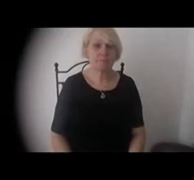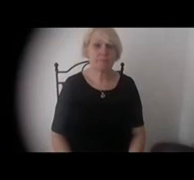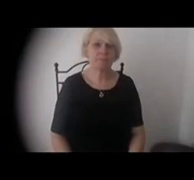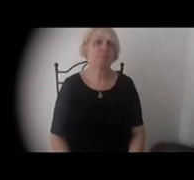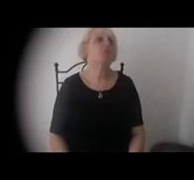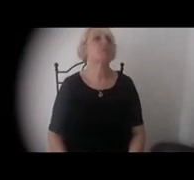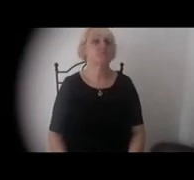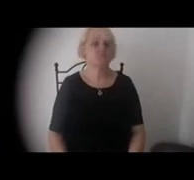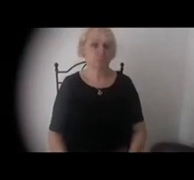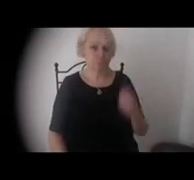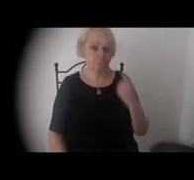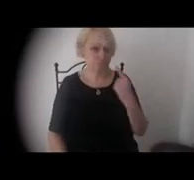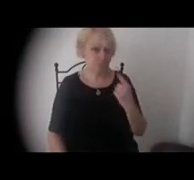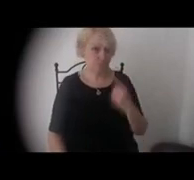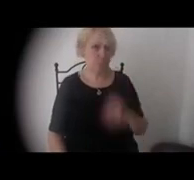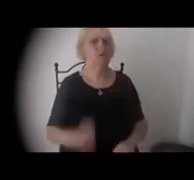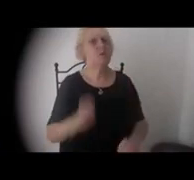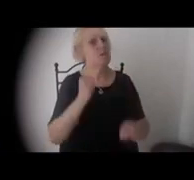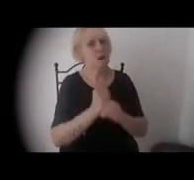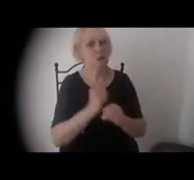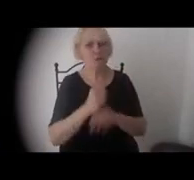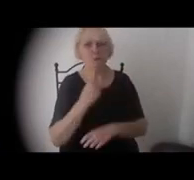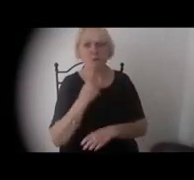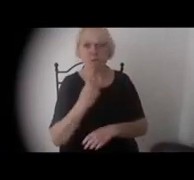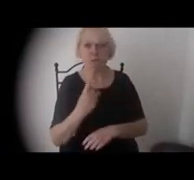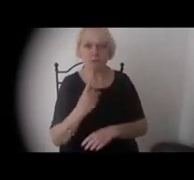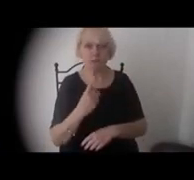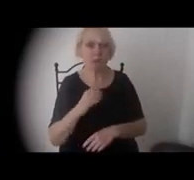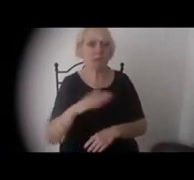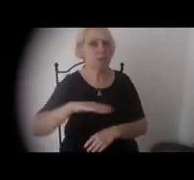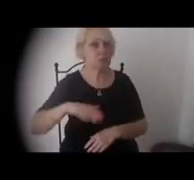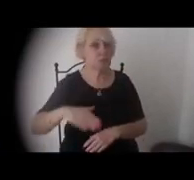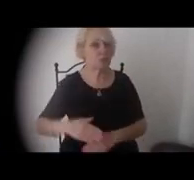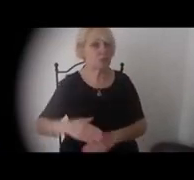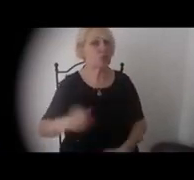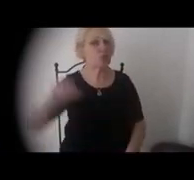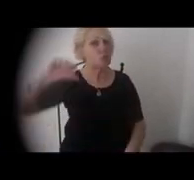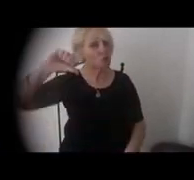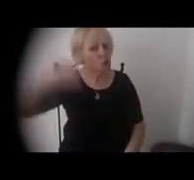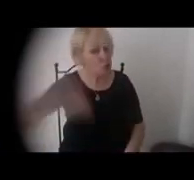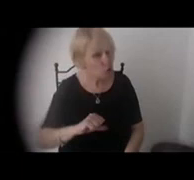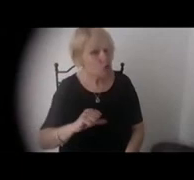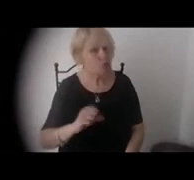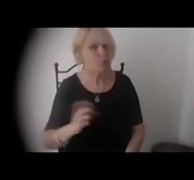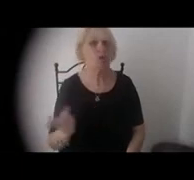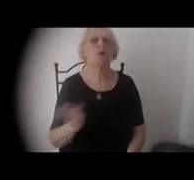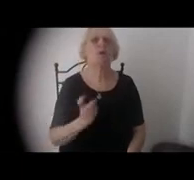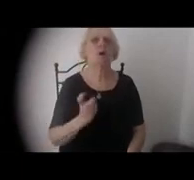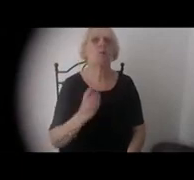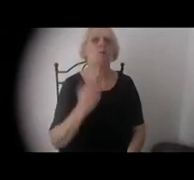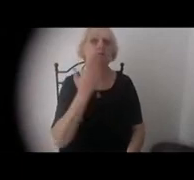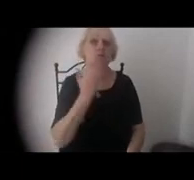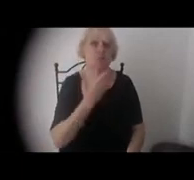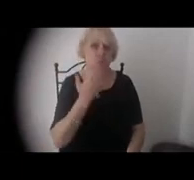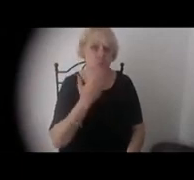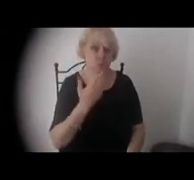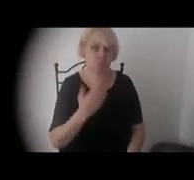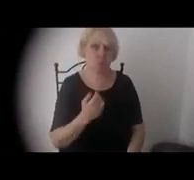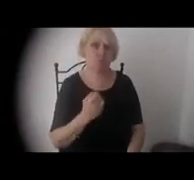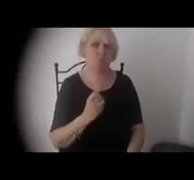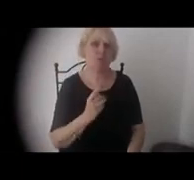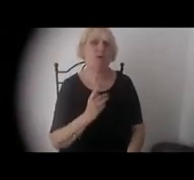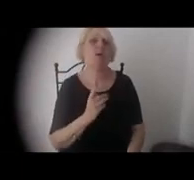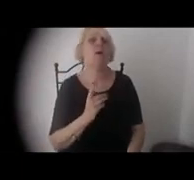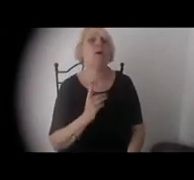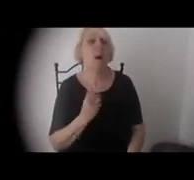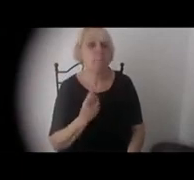it clear children should be coming into school. However, we, as a local authority, we realise that, particularly with